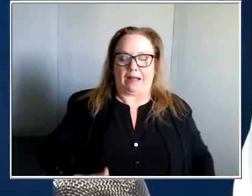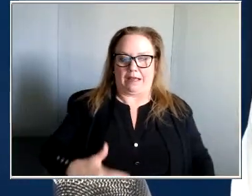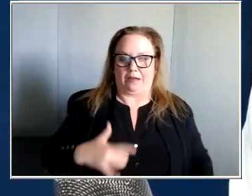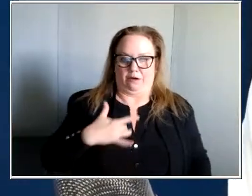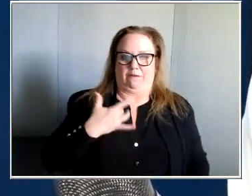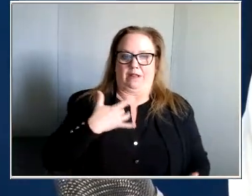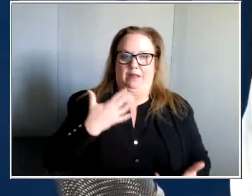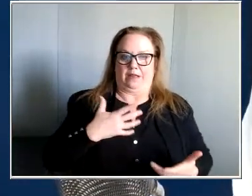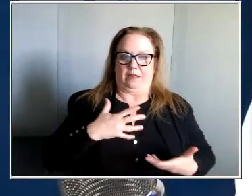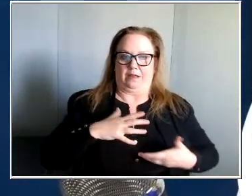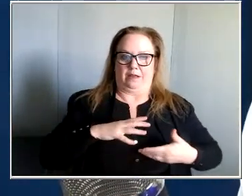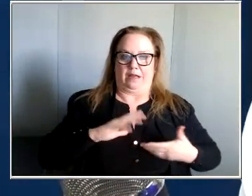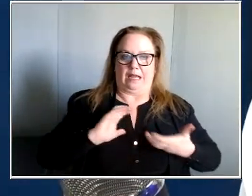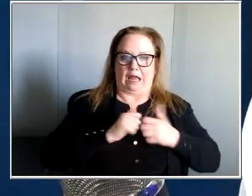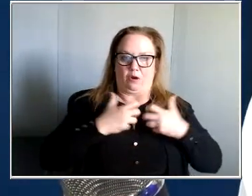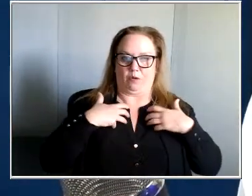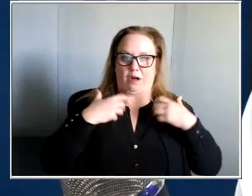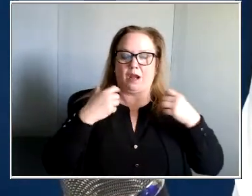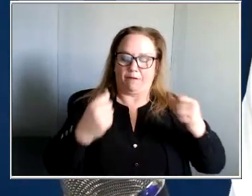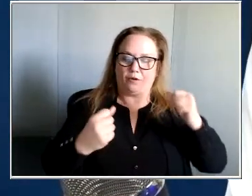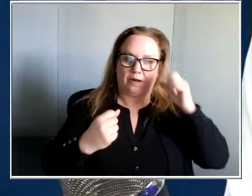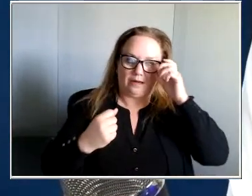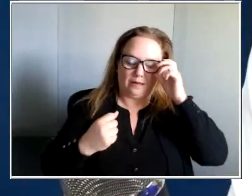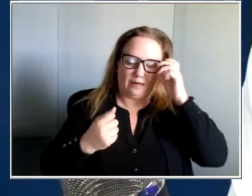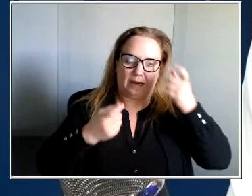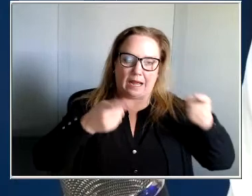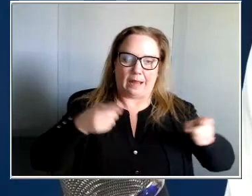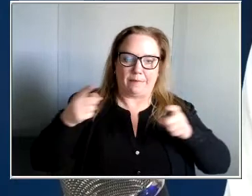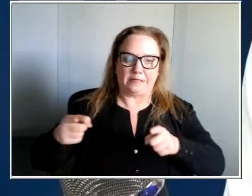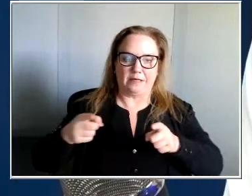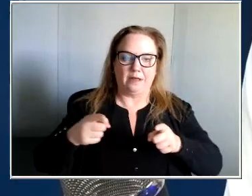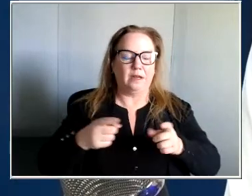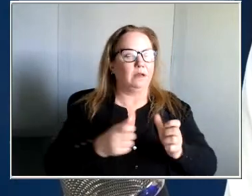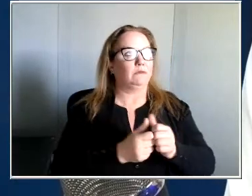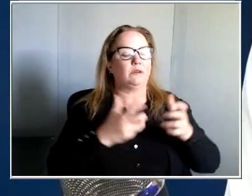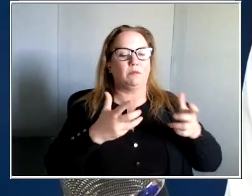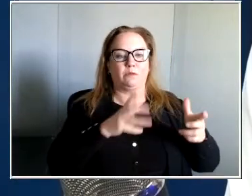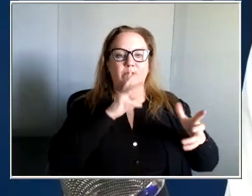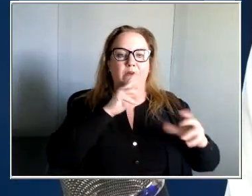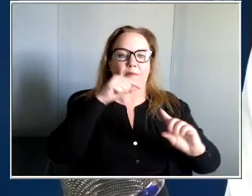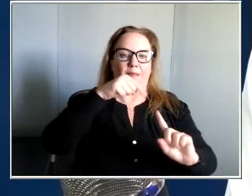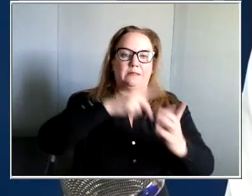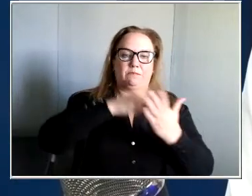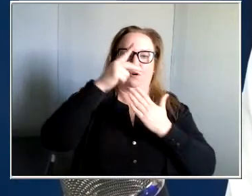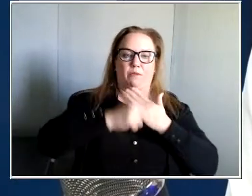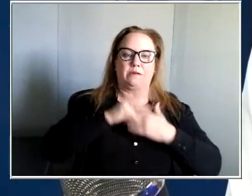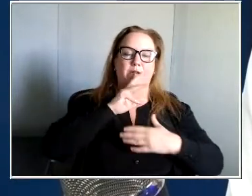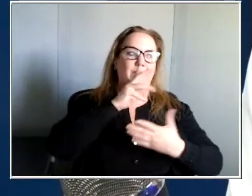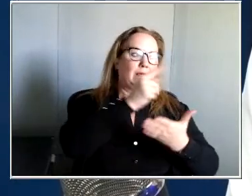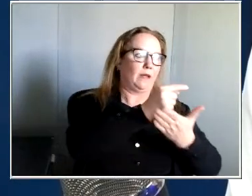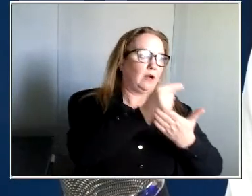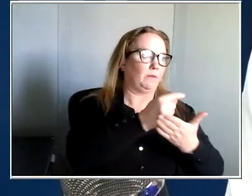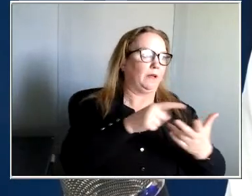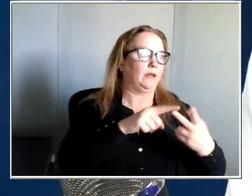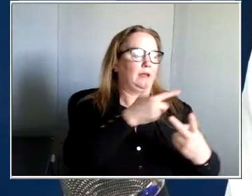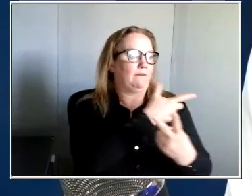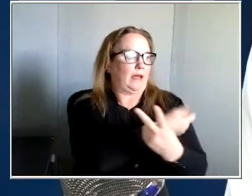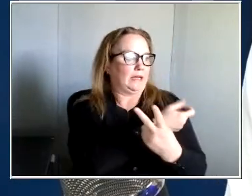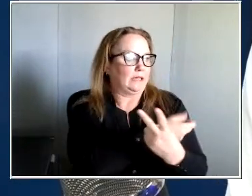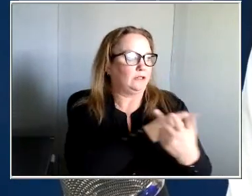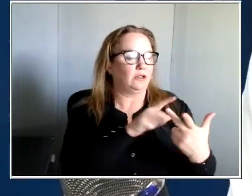frankly how your recovery goes. For so much of what we talk about in this program, we talk about therapy, vaccinations,